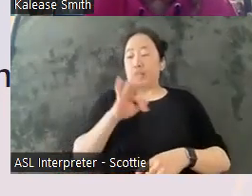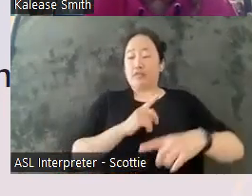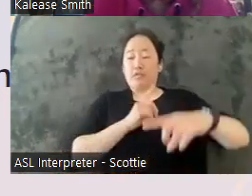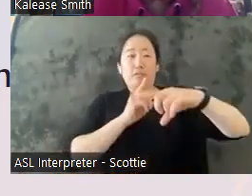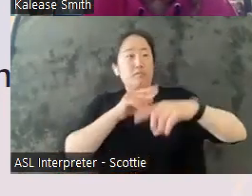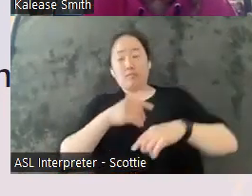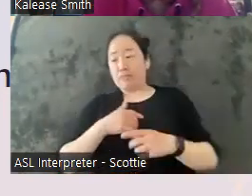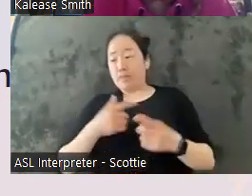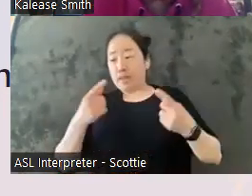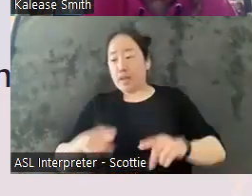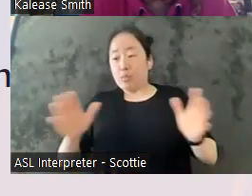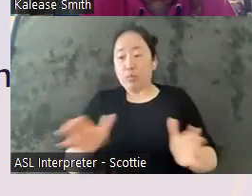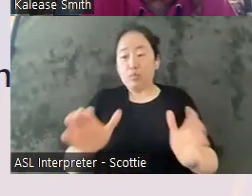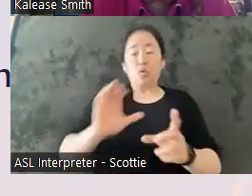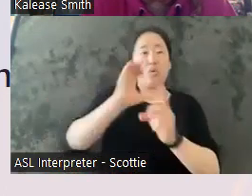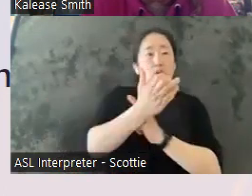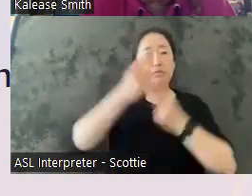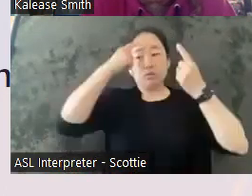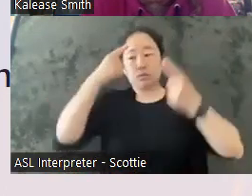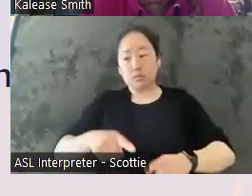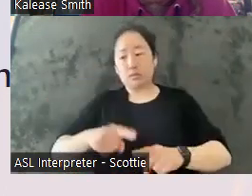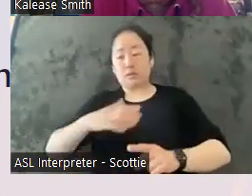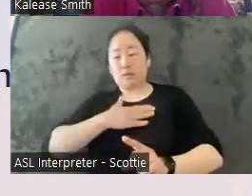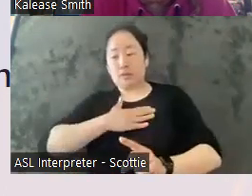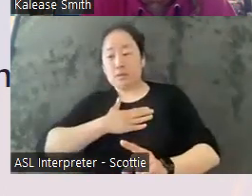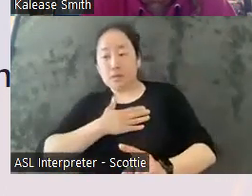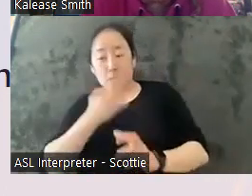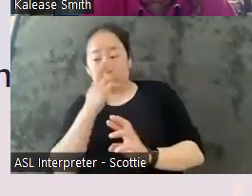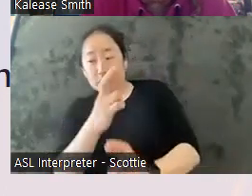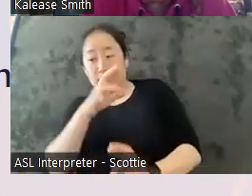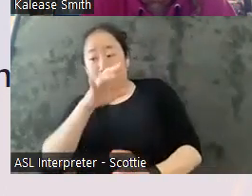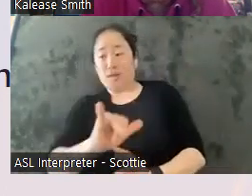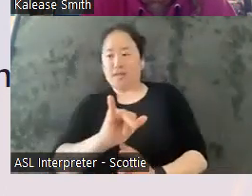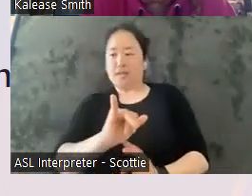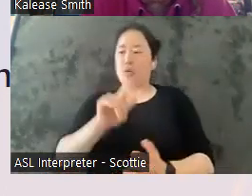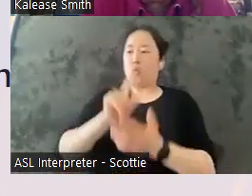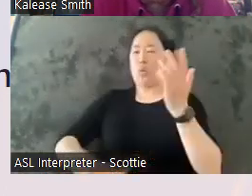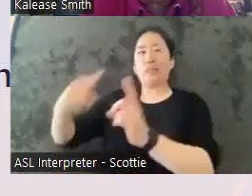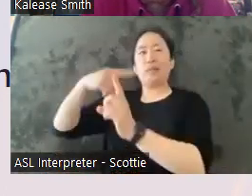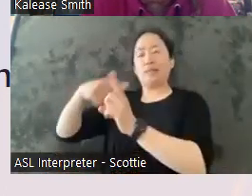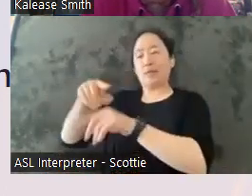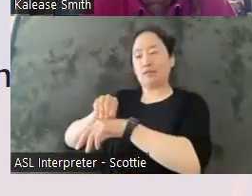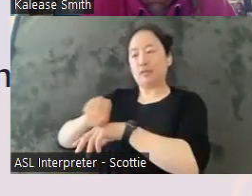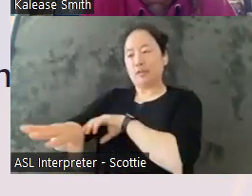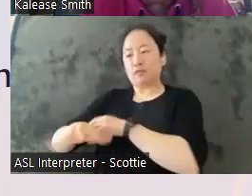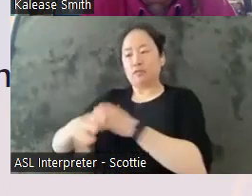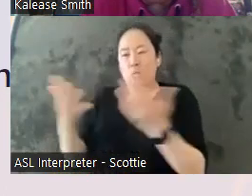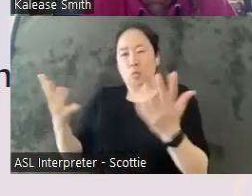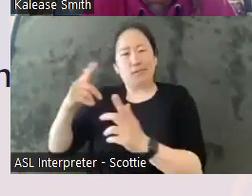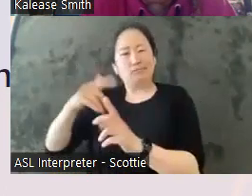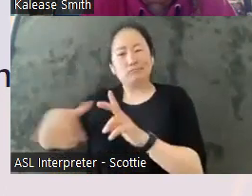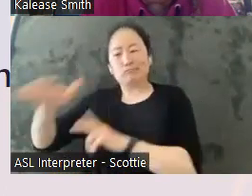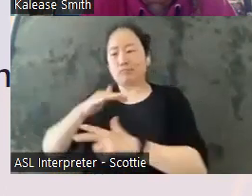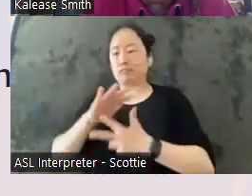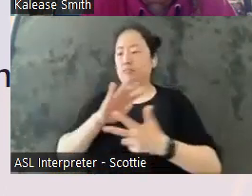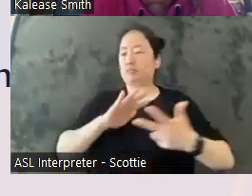question is, fighting against social norms can feel exhausting and defeating at times. How can we extend compassion to ourselves when we're facing someone who wants to maintain the